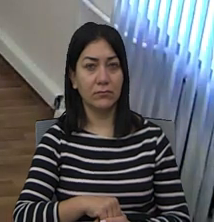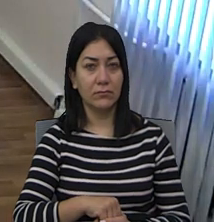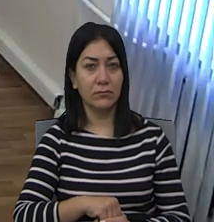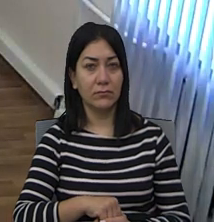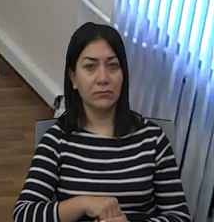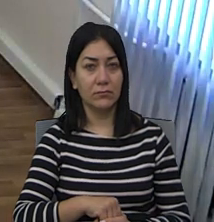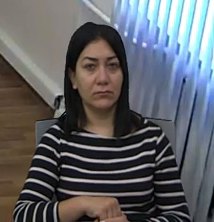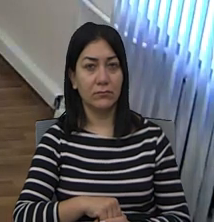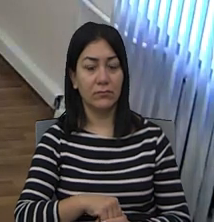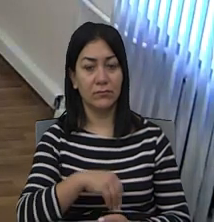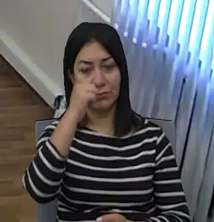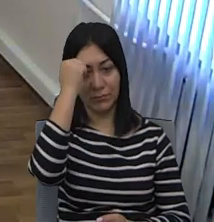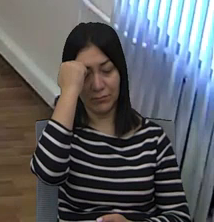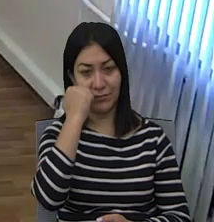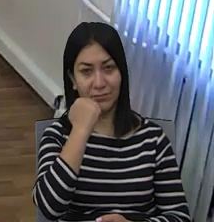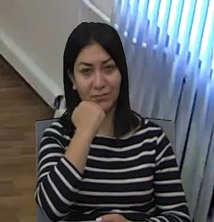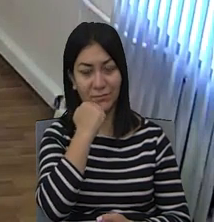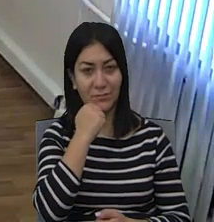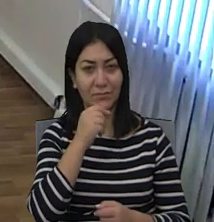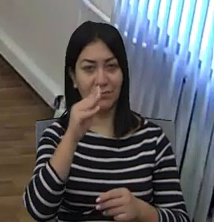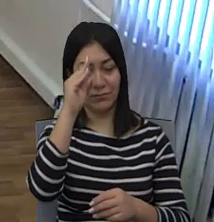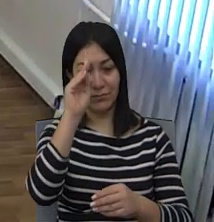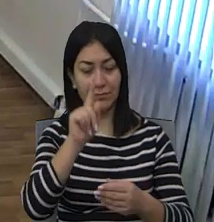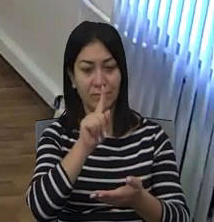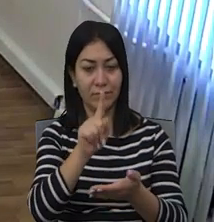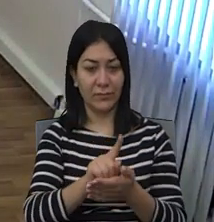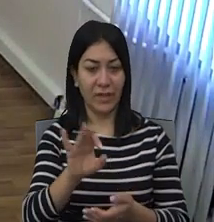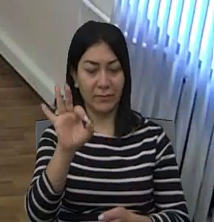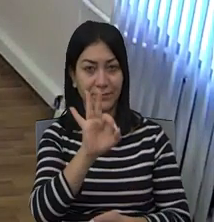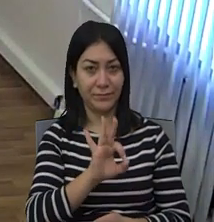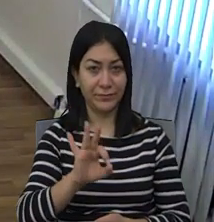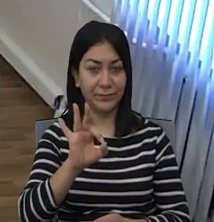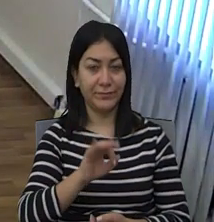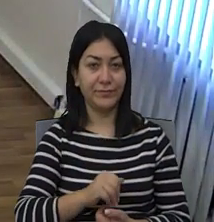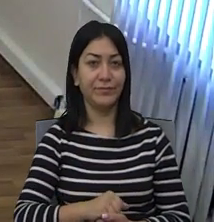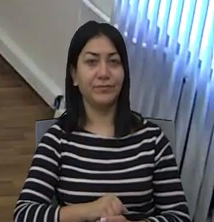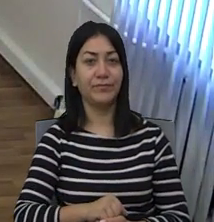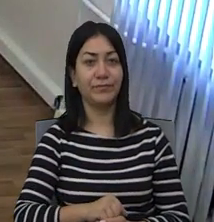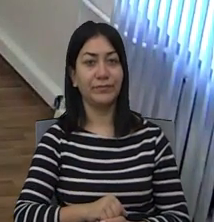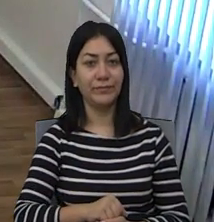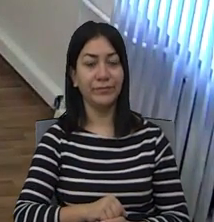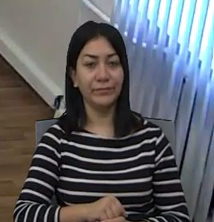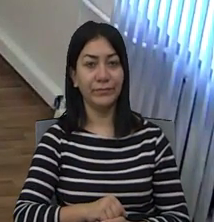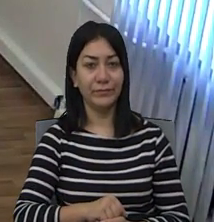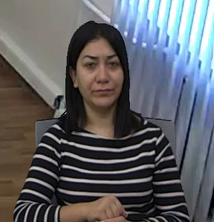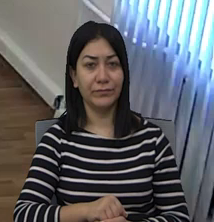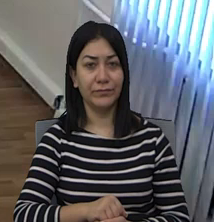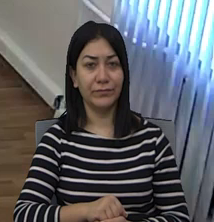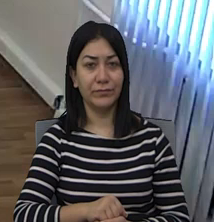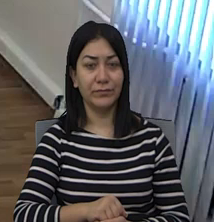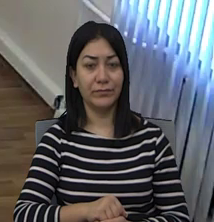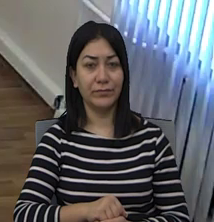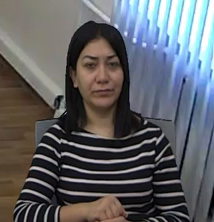Mr. Bajina, thank you very much for your comments, and definitely we will be working with the Central Electoral